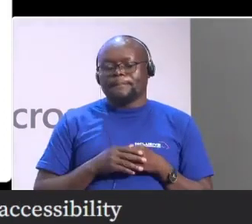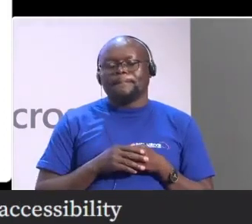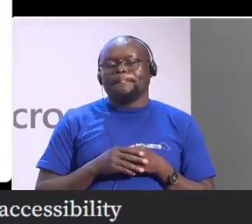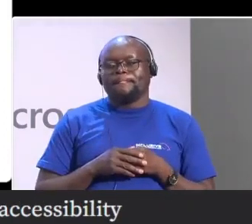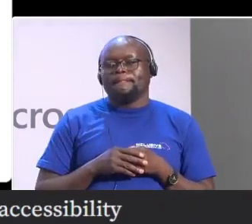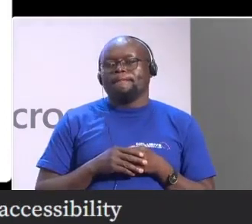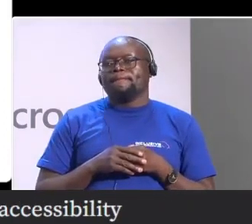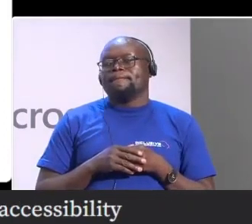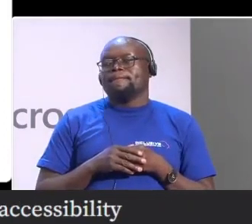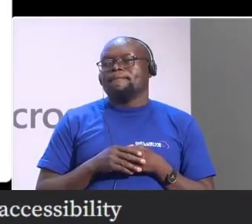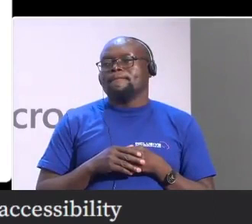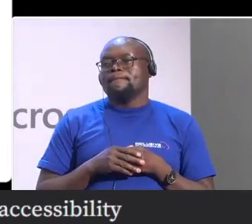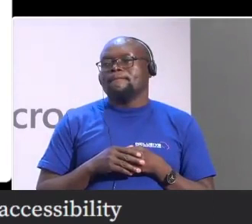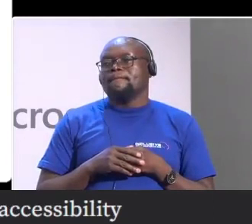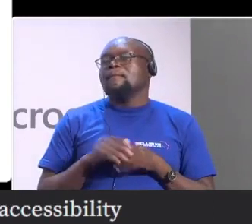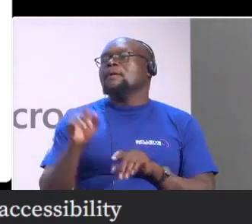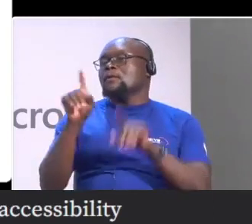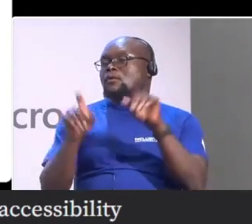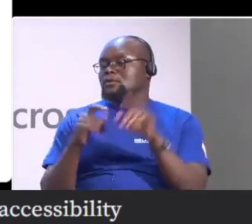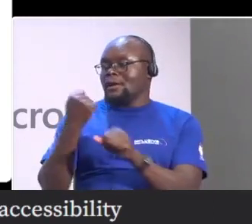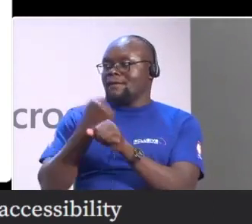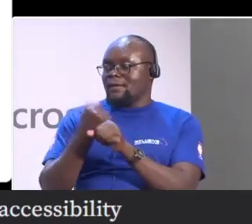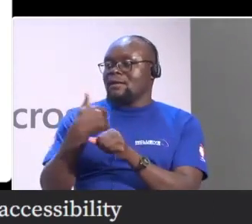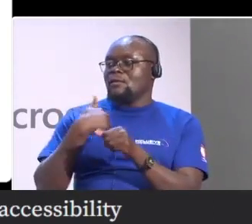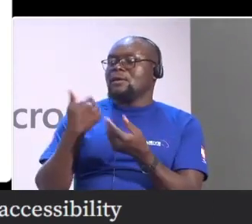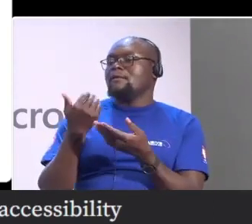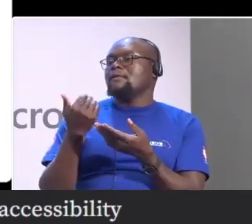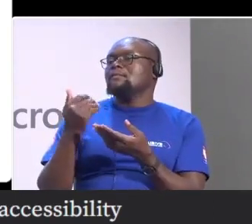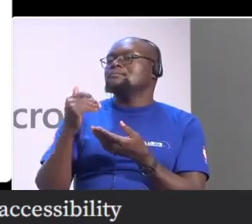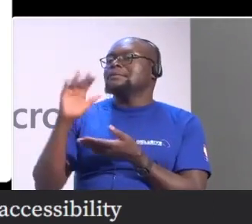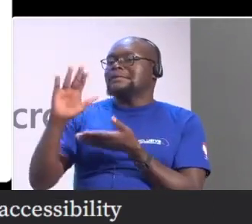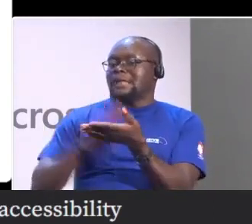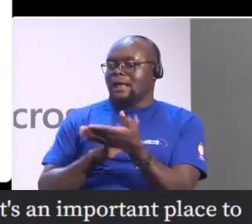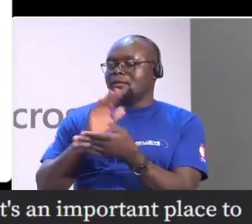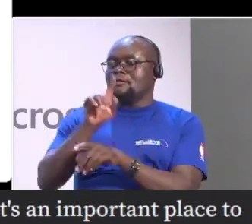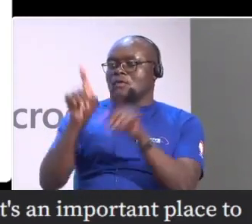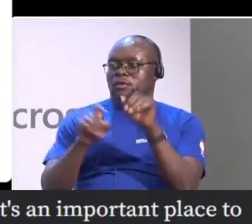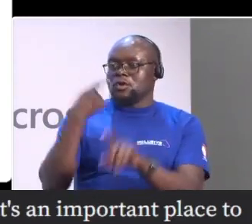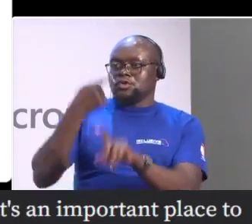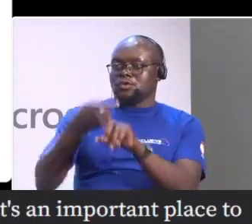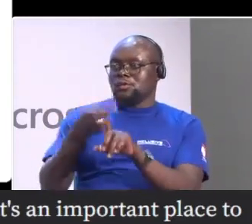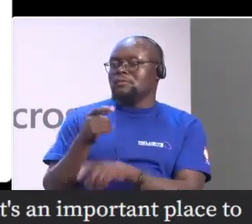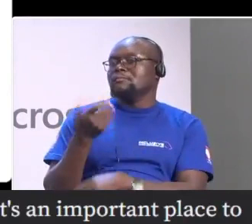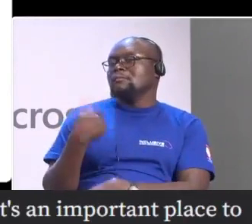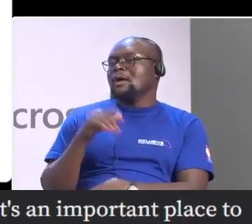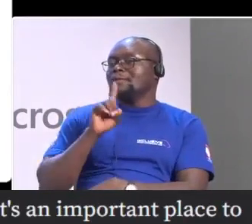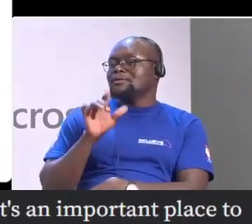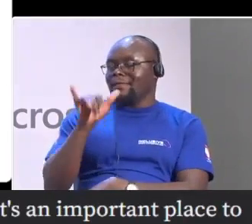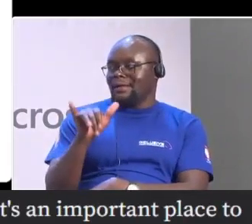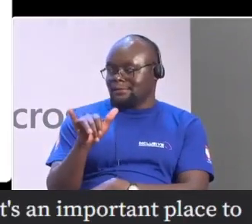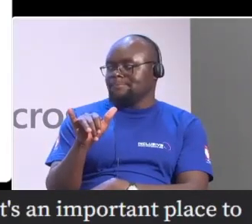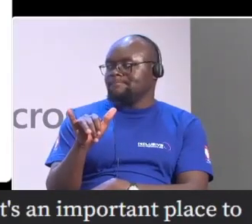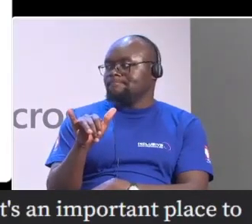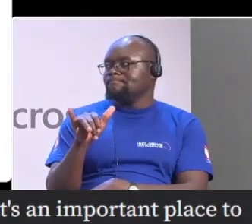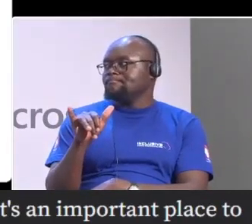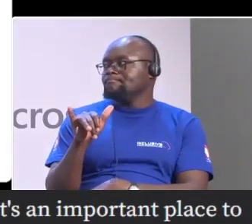to Colette, and we've got some questions up there. I know we have a Slido questions at the two. I'm not sure how that actually